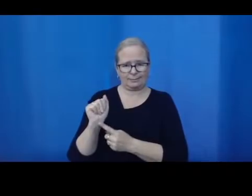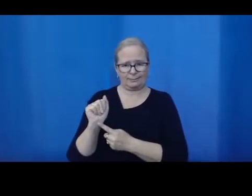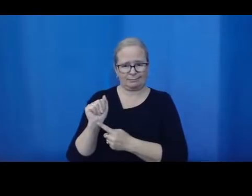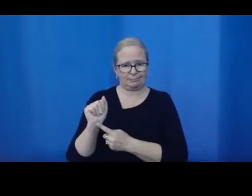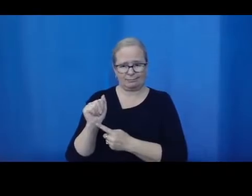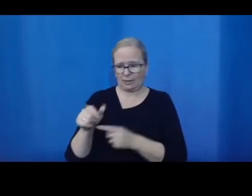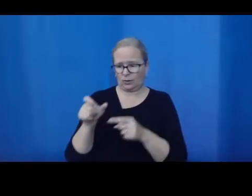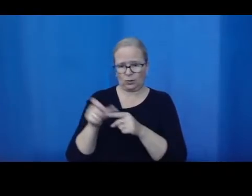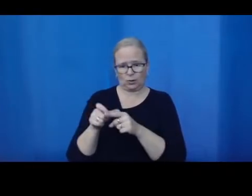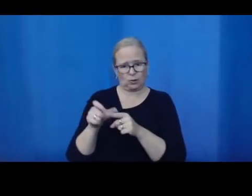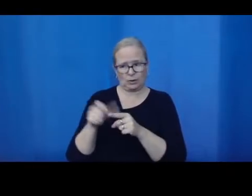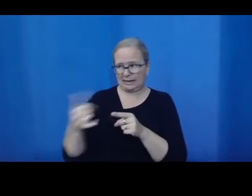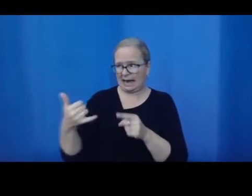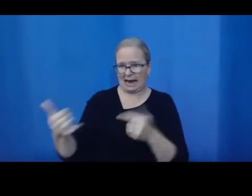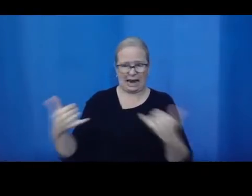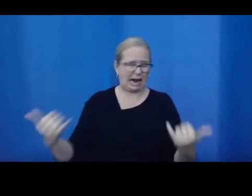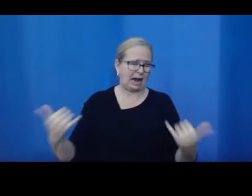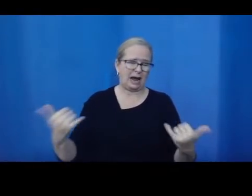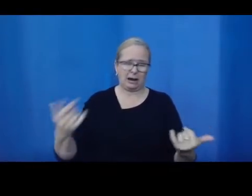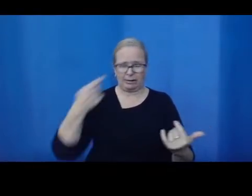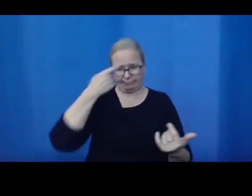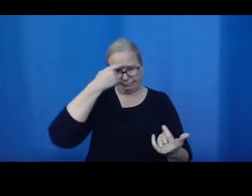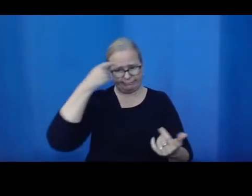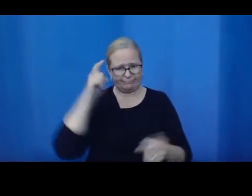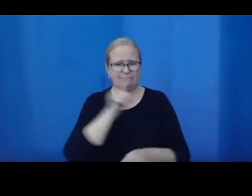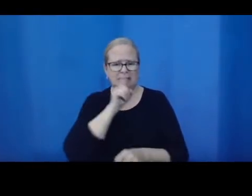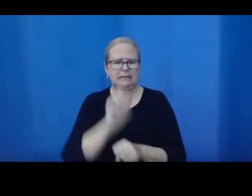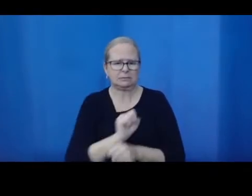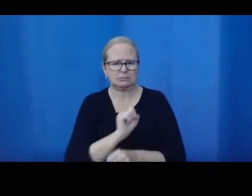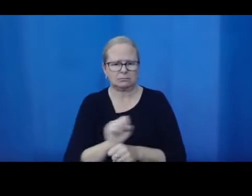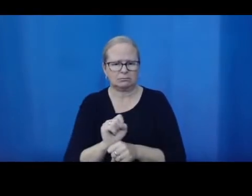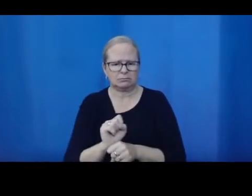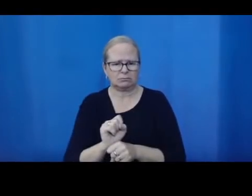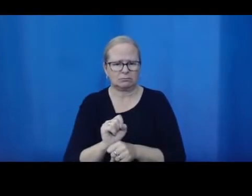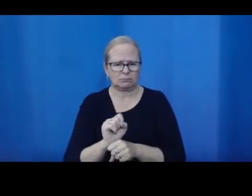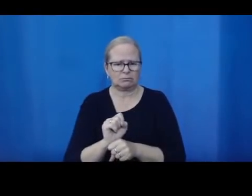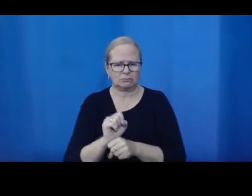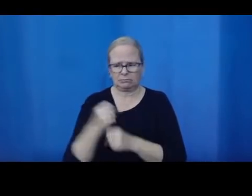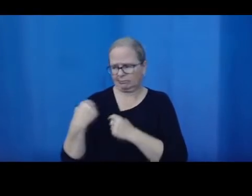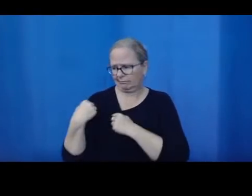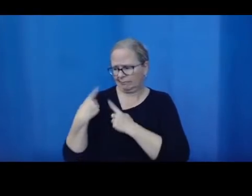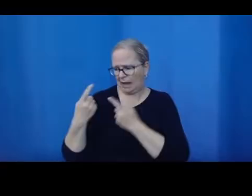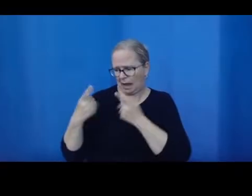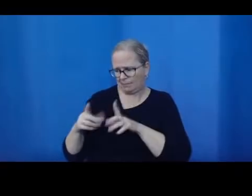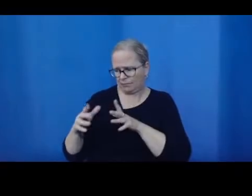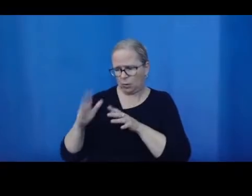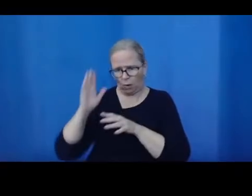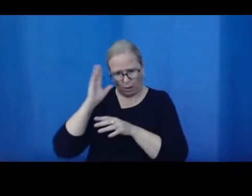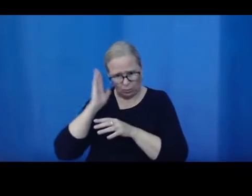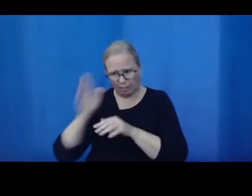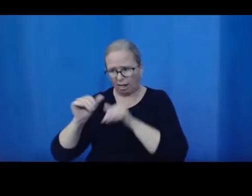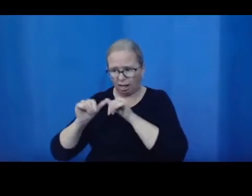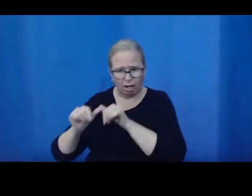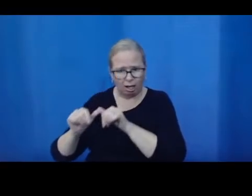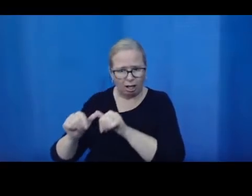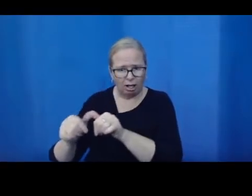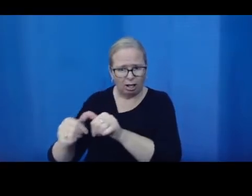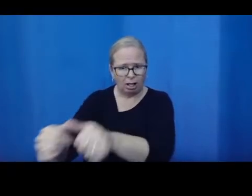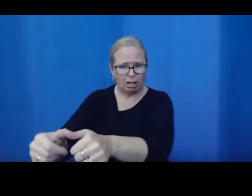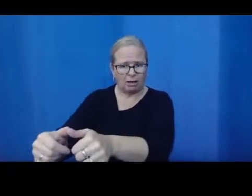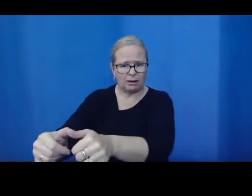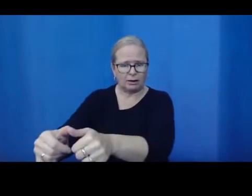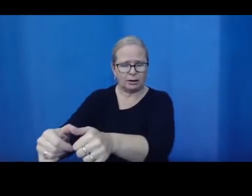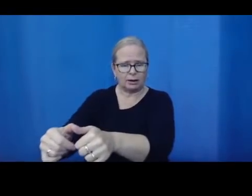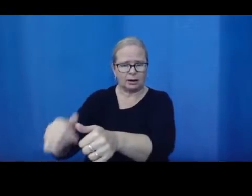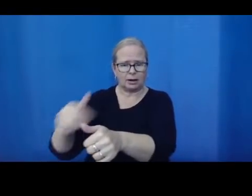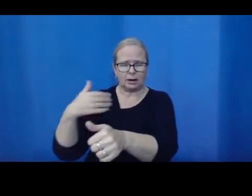it continues to happen in a way like we seem to be surprised every time something, it just sort of starts to snowball. And so these